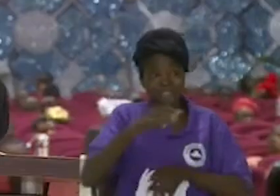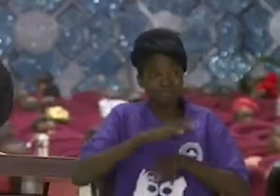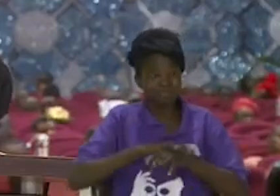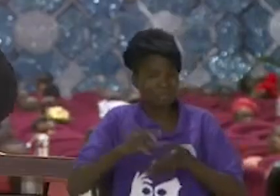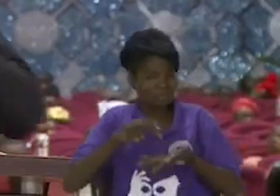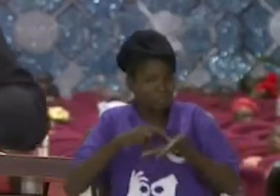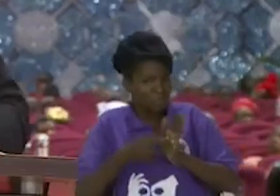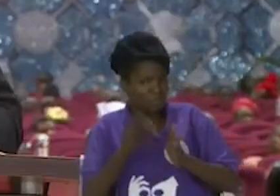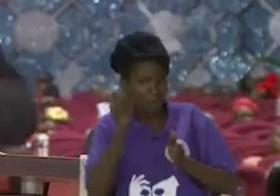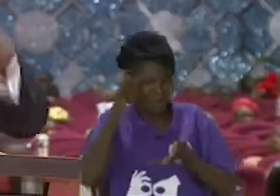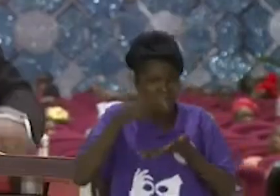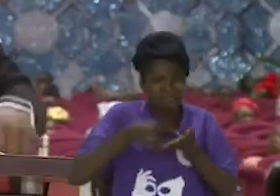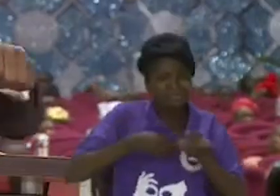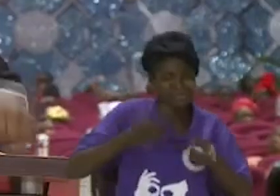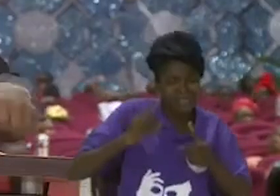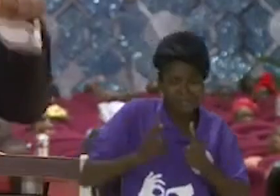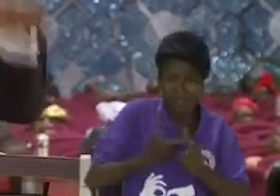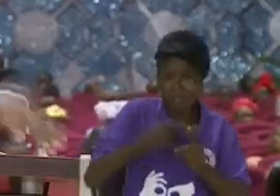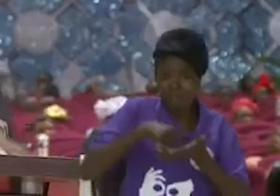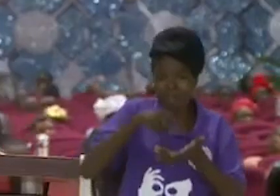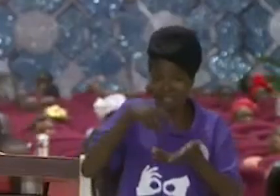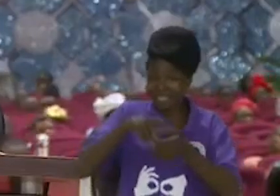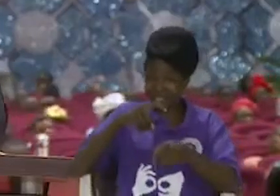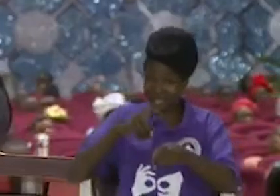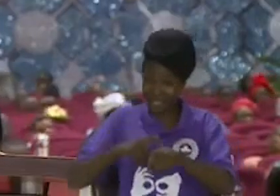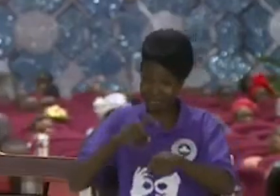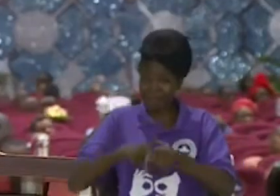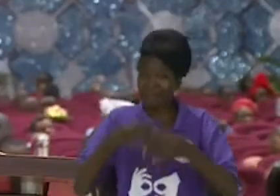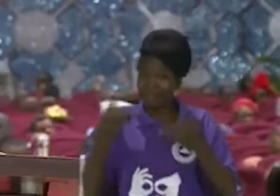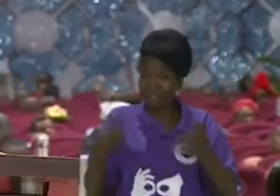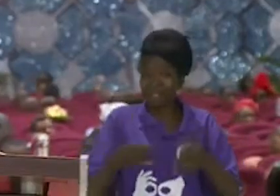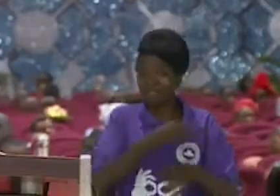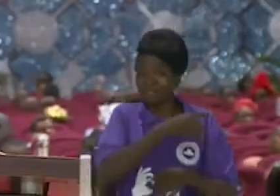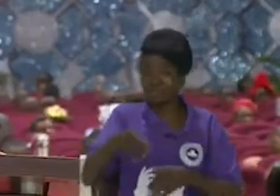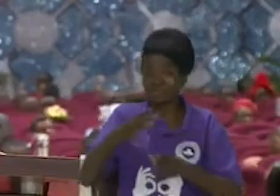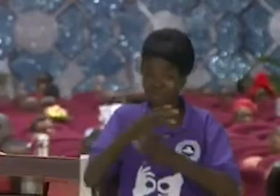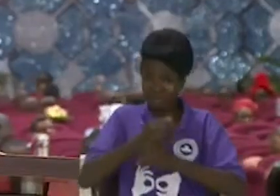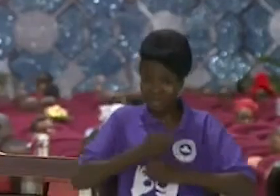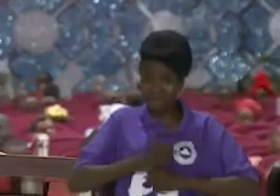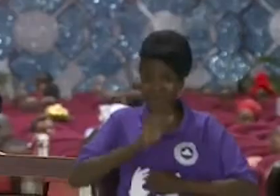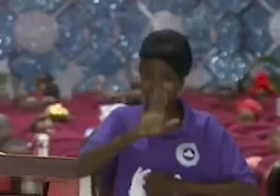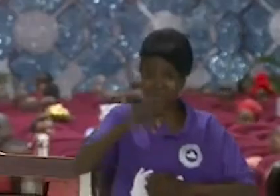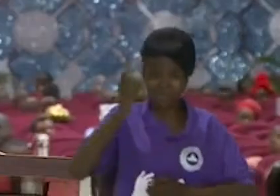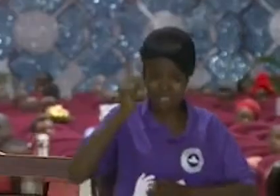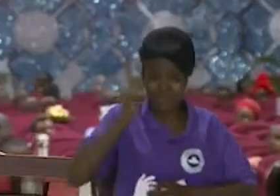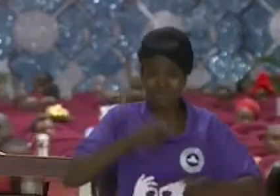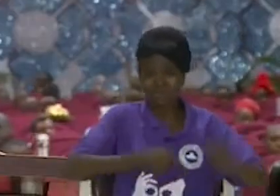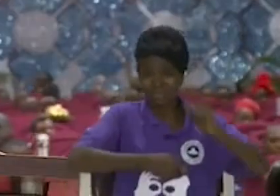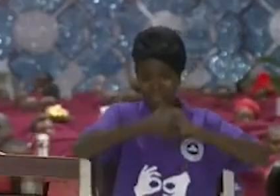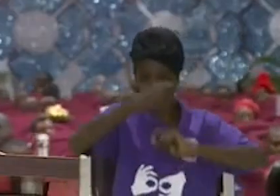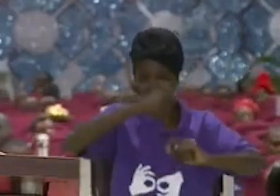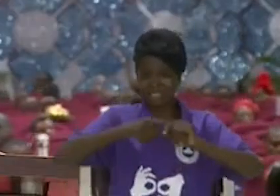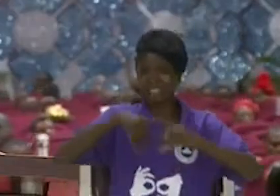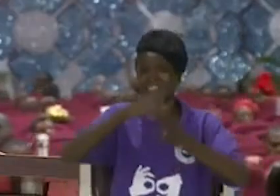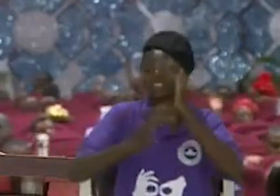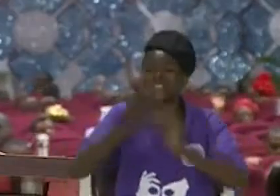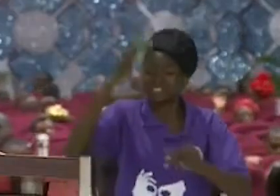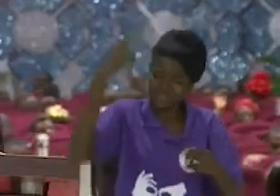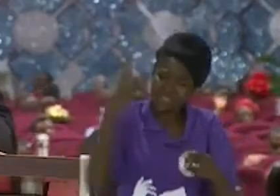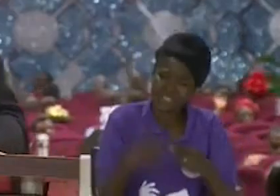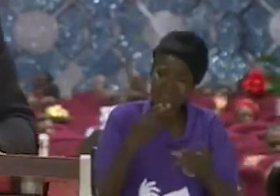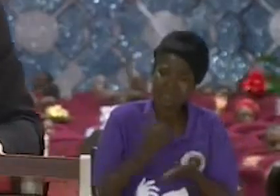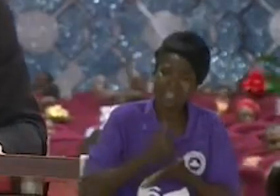means to be the first in life. From this moment going forward, you are receiving a testimony for a turnaround. In the mighty name of